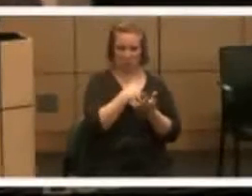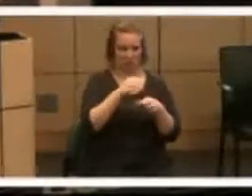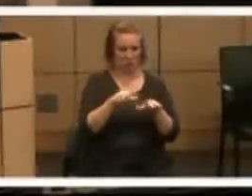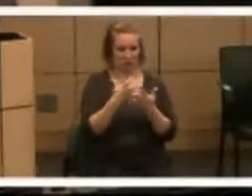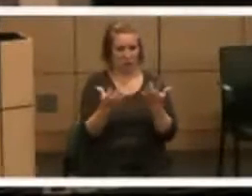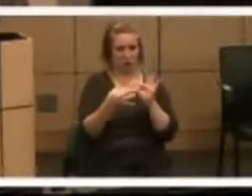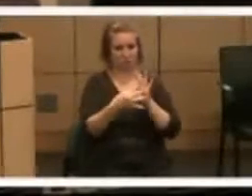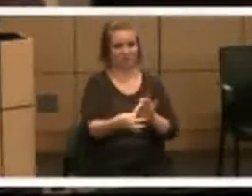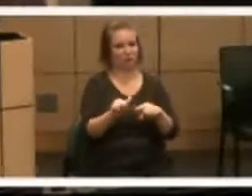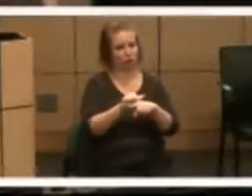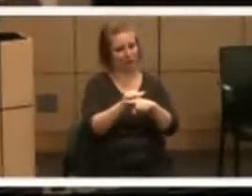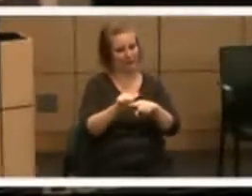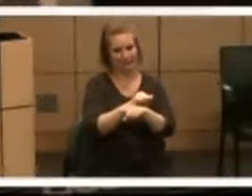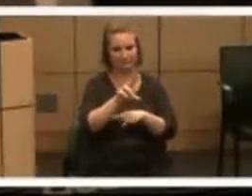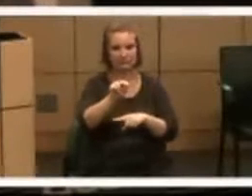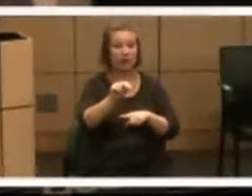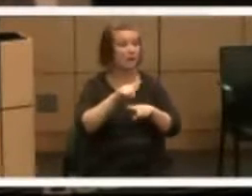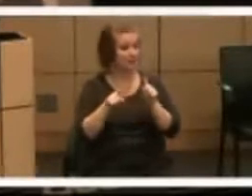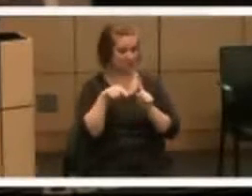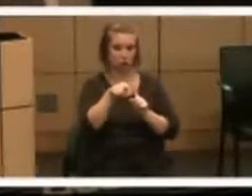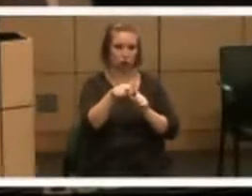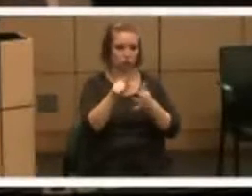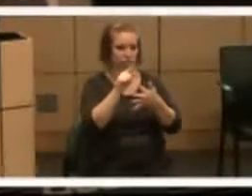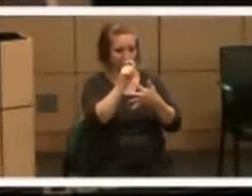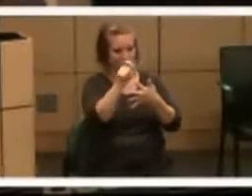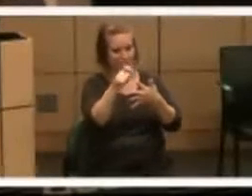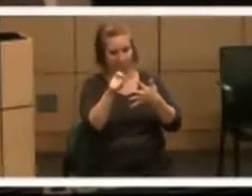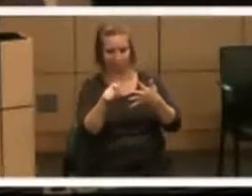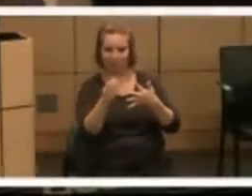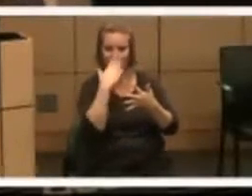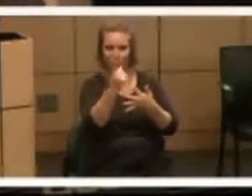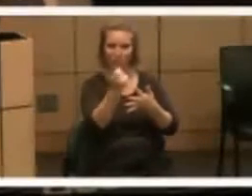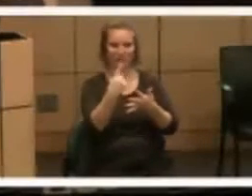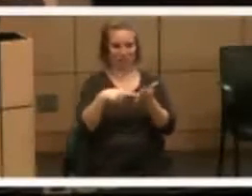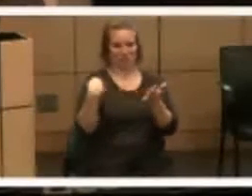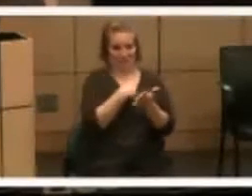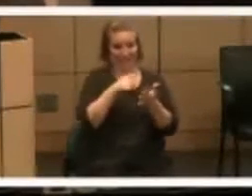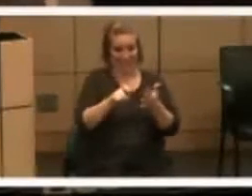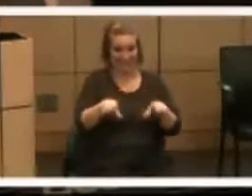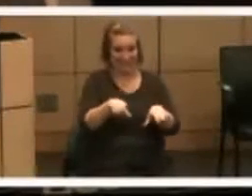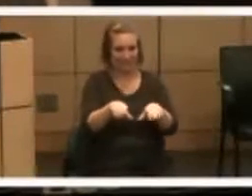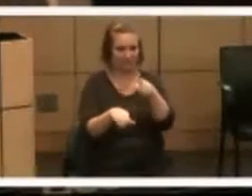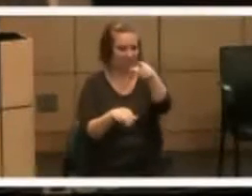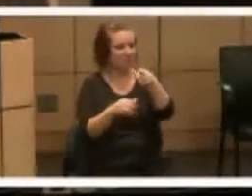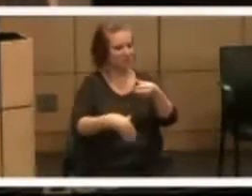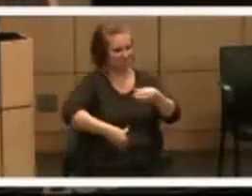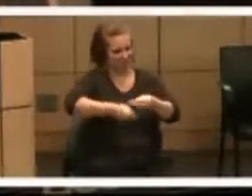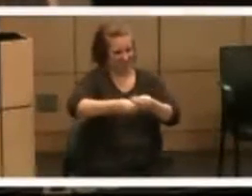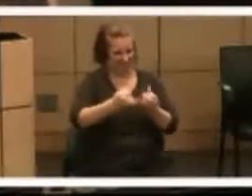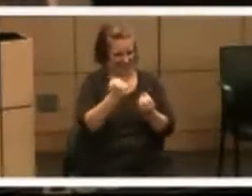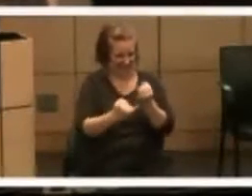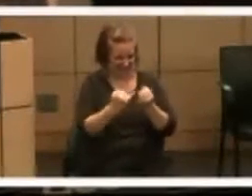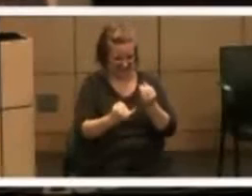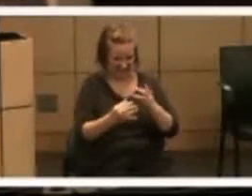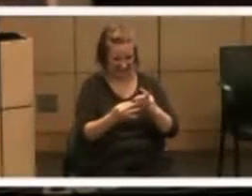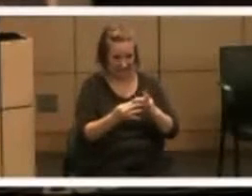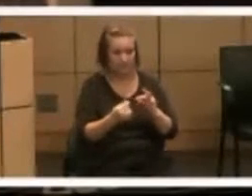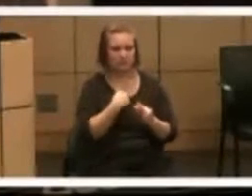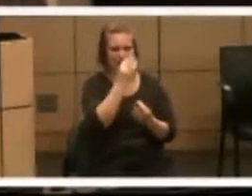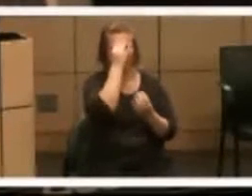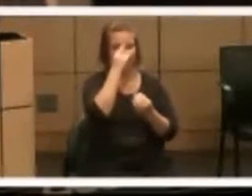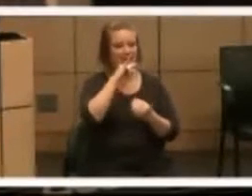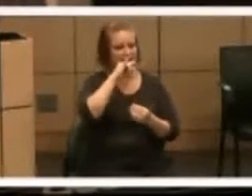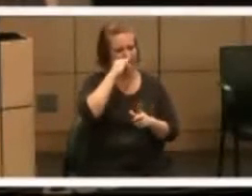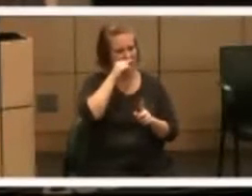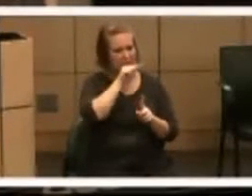of training, but I think that you've hit all the key questions of what we need to do. Just one last thing. So I'm thinking too, with kids who are